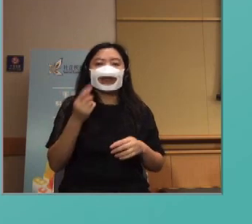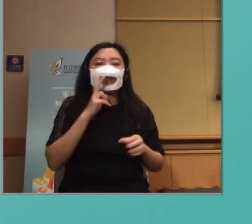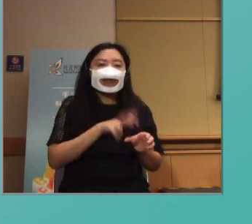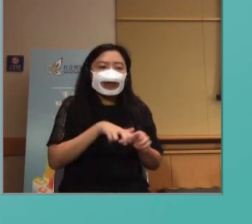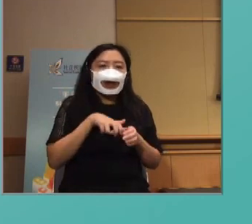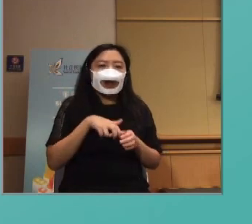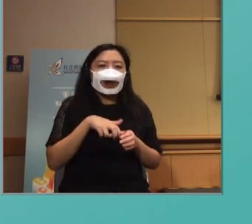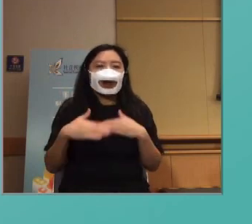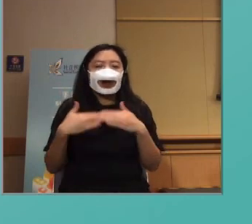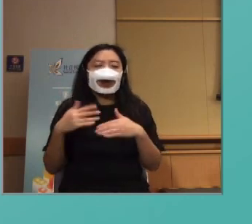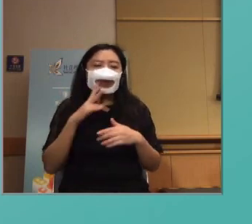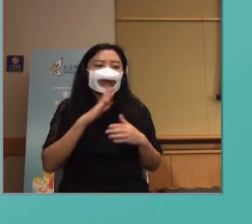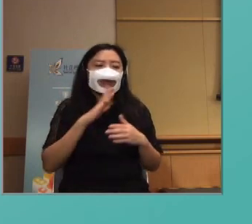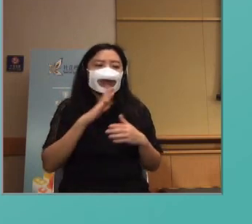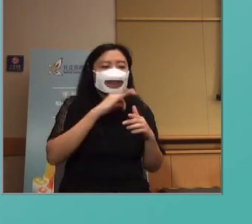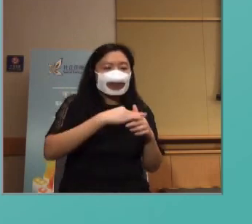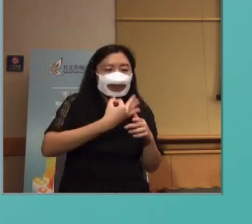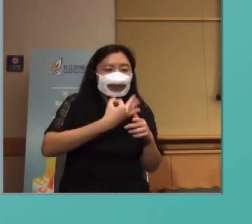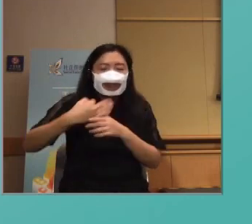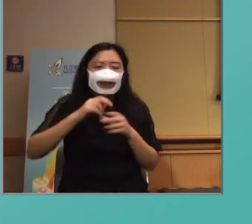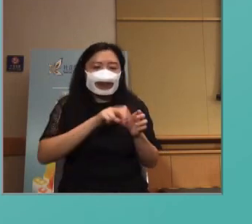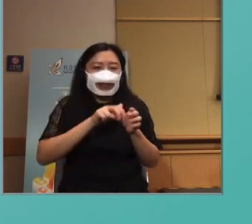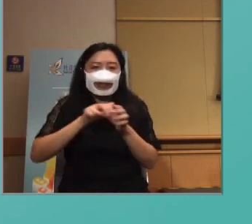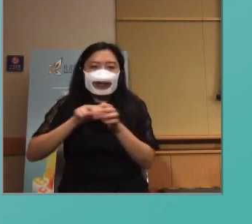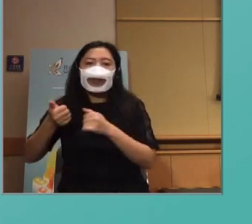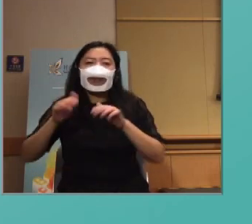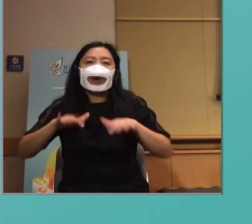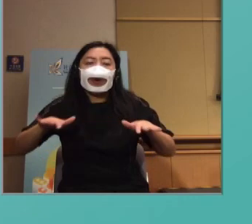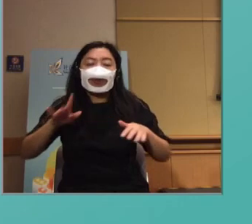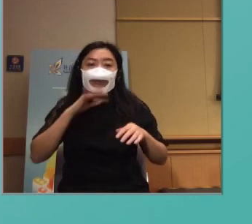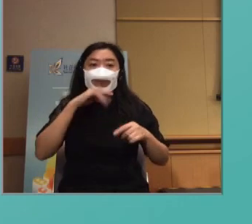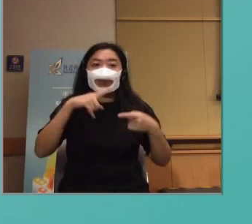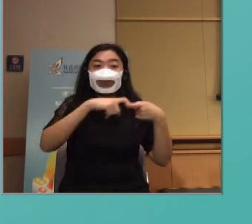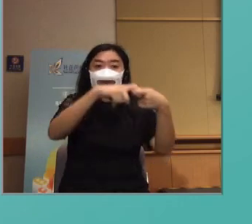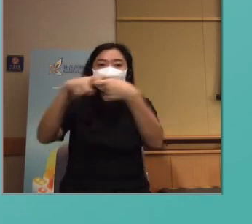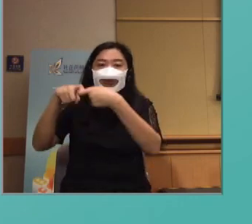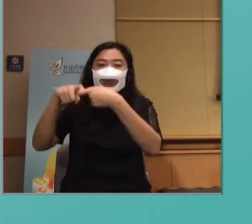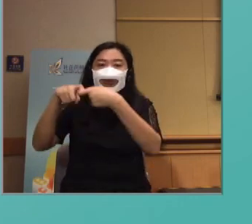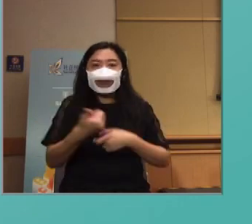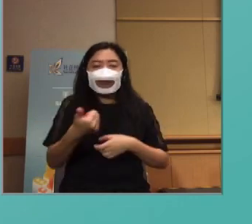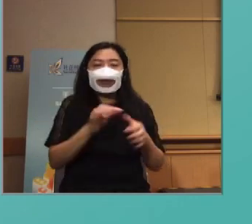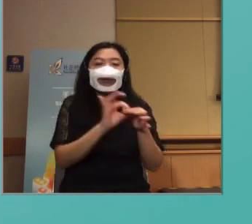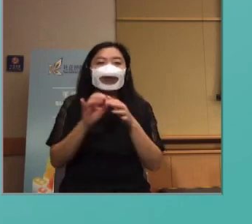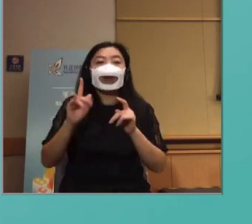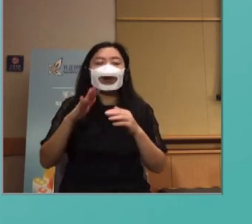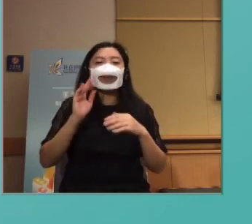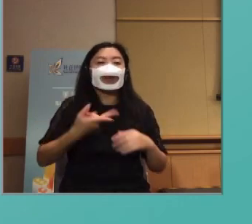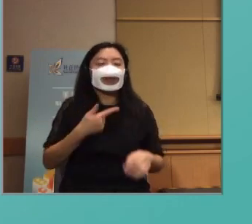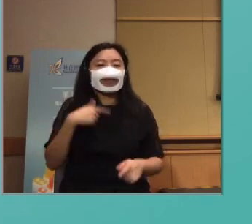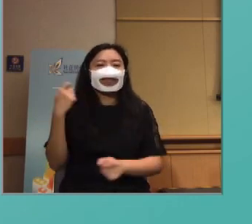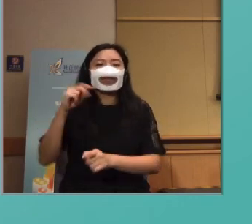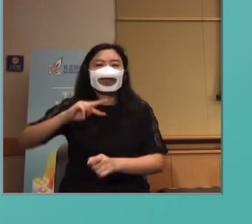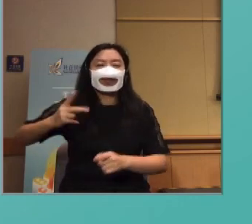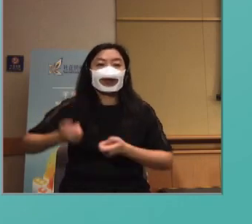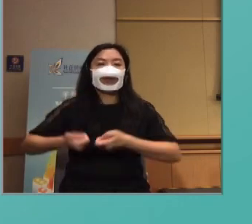In the streaming model, it comes in the form of maybe advances, and they come in quickly, and they come in